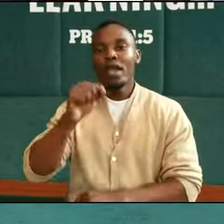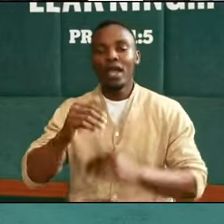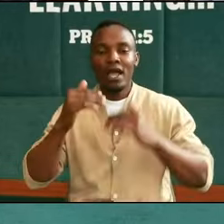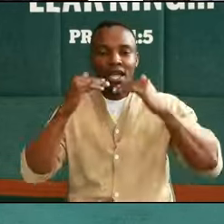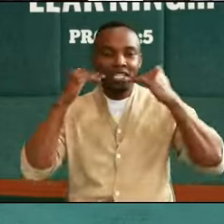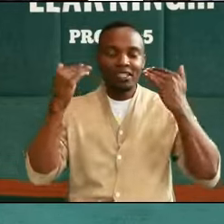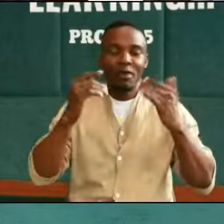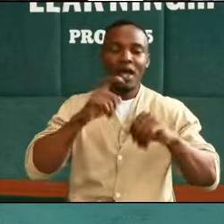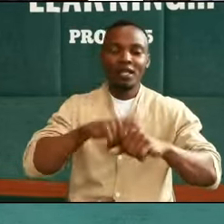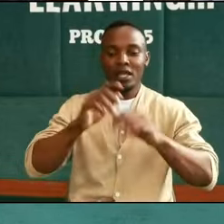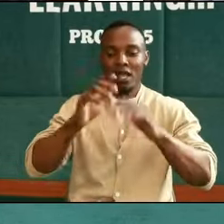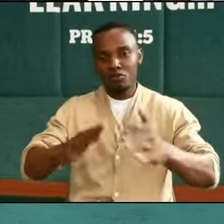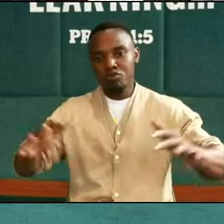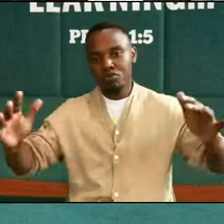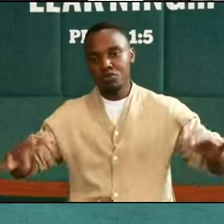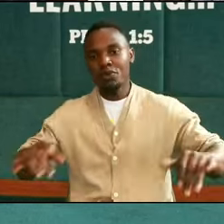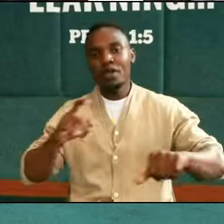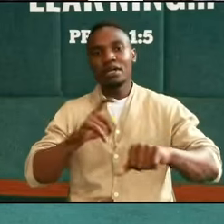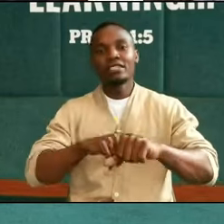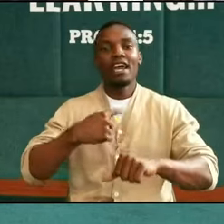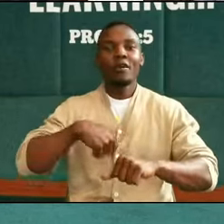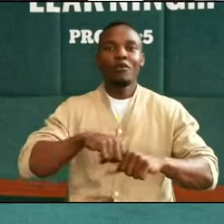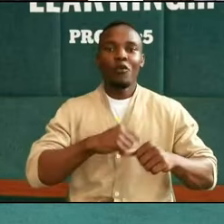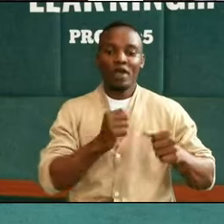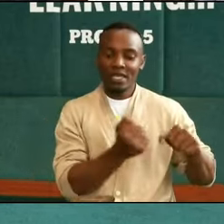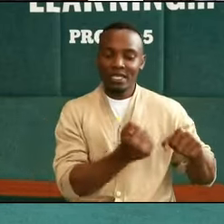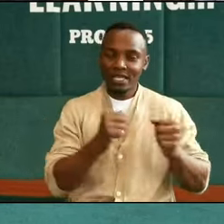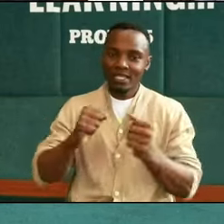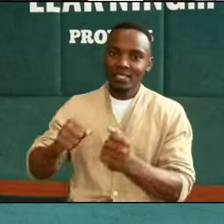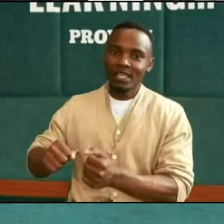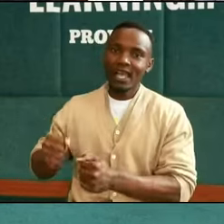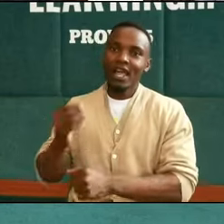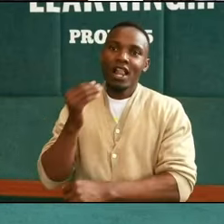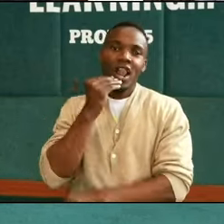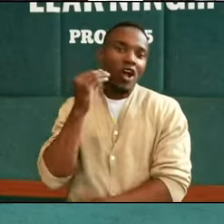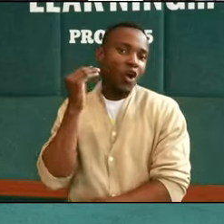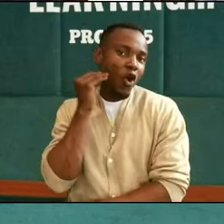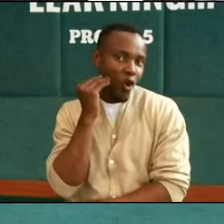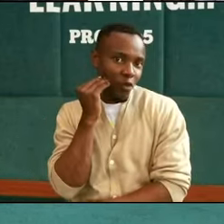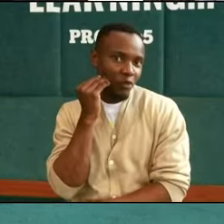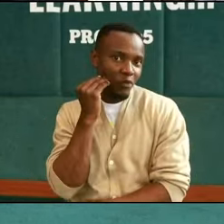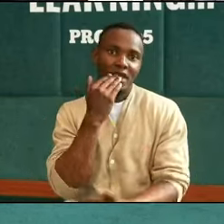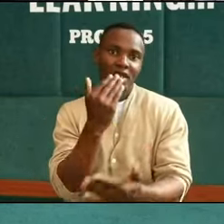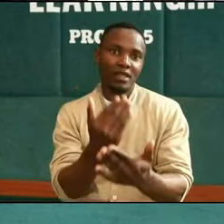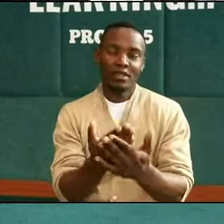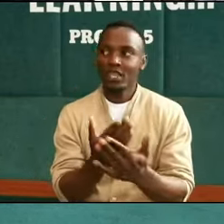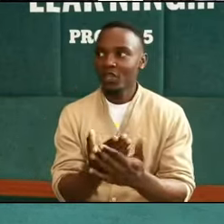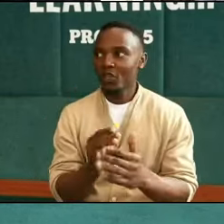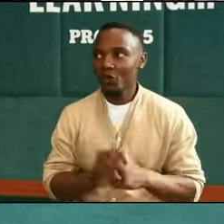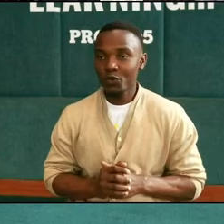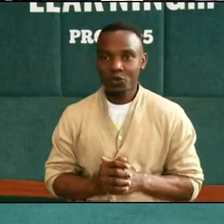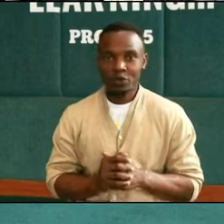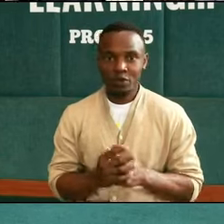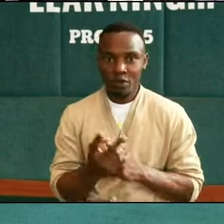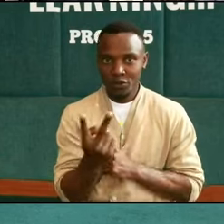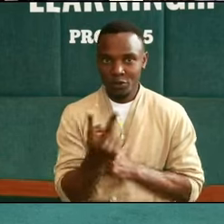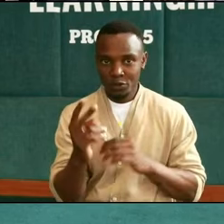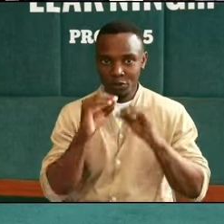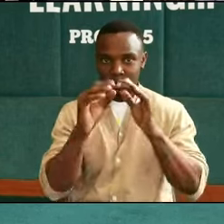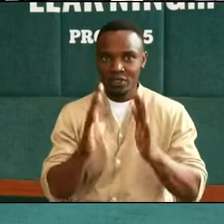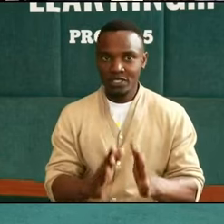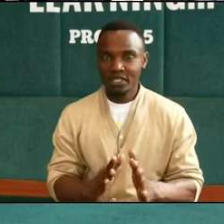the storm as we go sailing home. Thank you very much, Teacher James, and thank you, Cradle